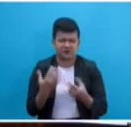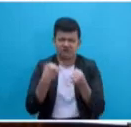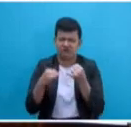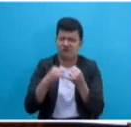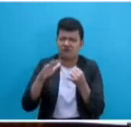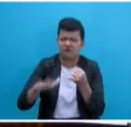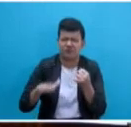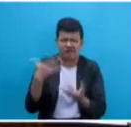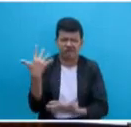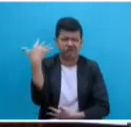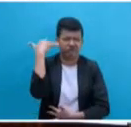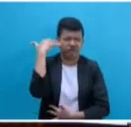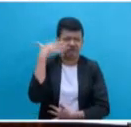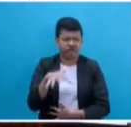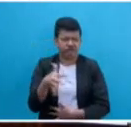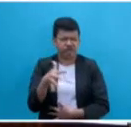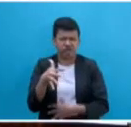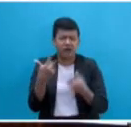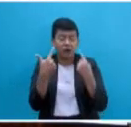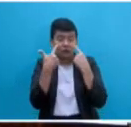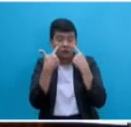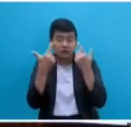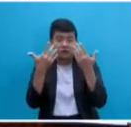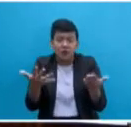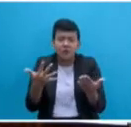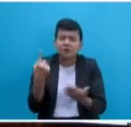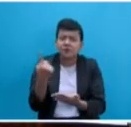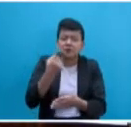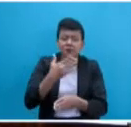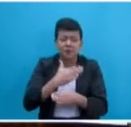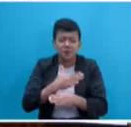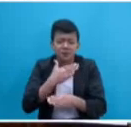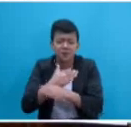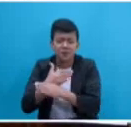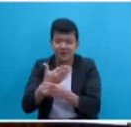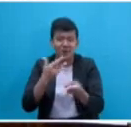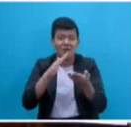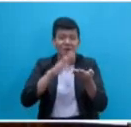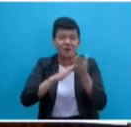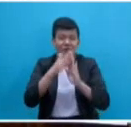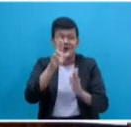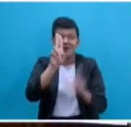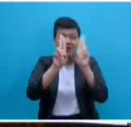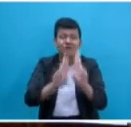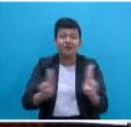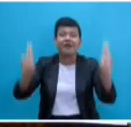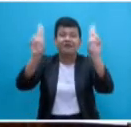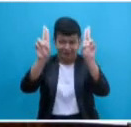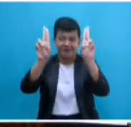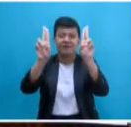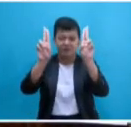that come to the United Nations would continue to support the efforts of the forces he commanded to carry out the